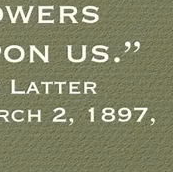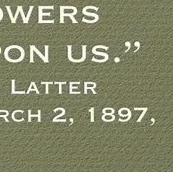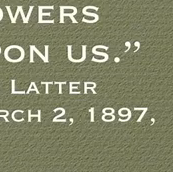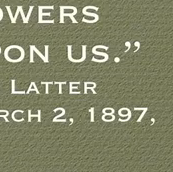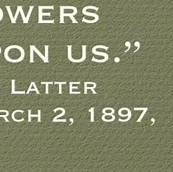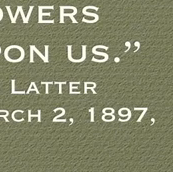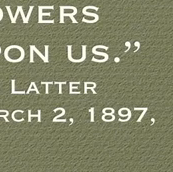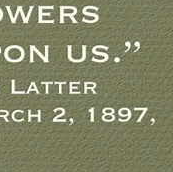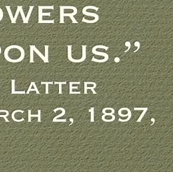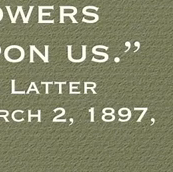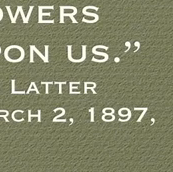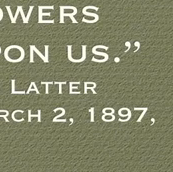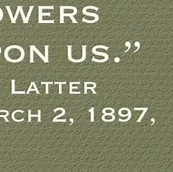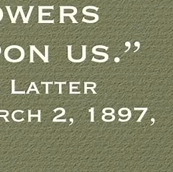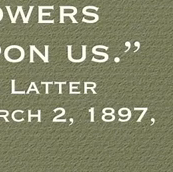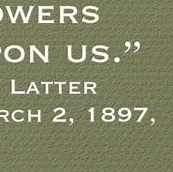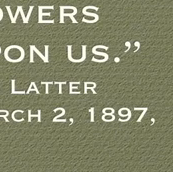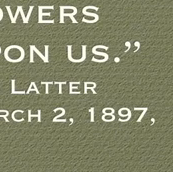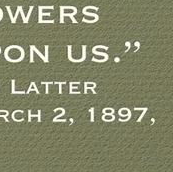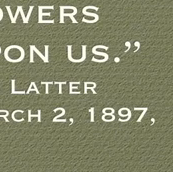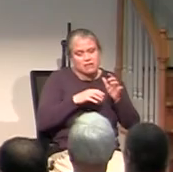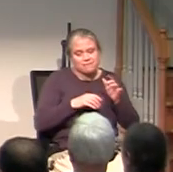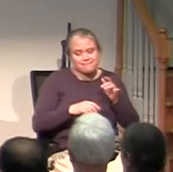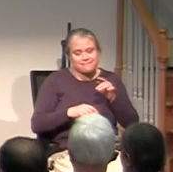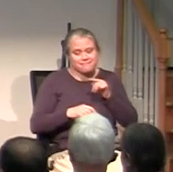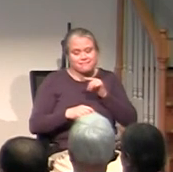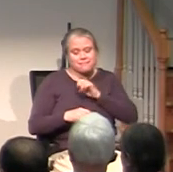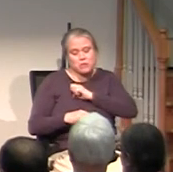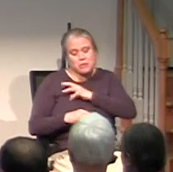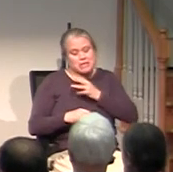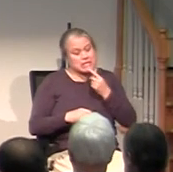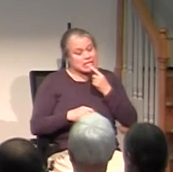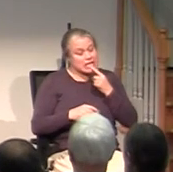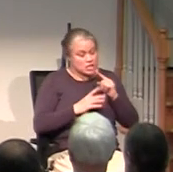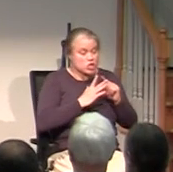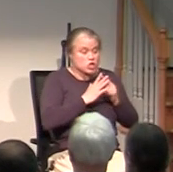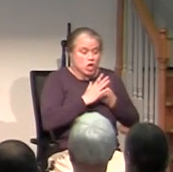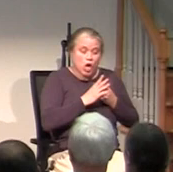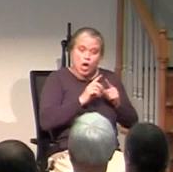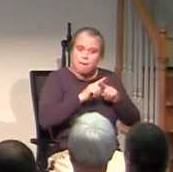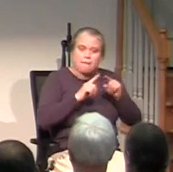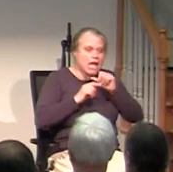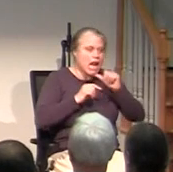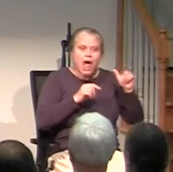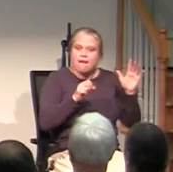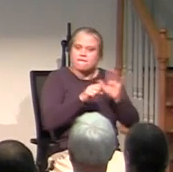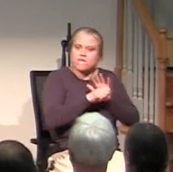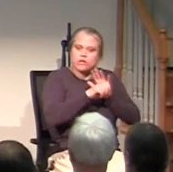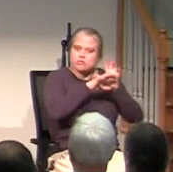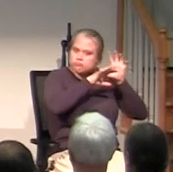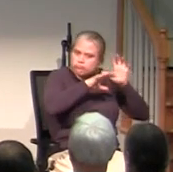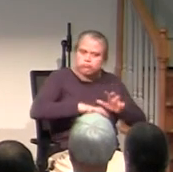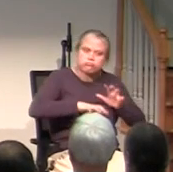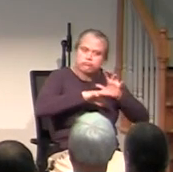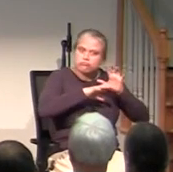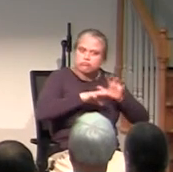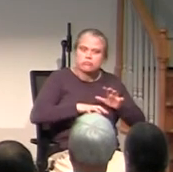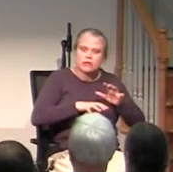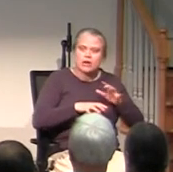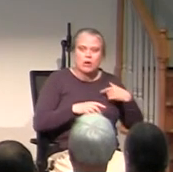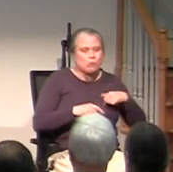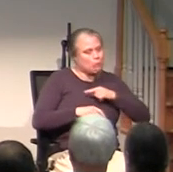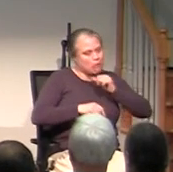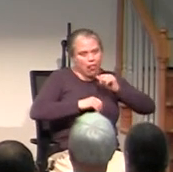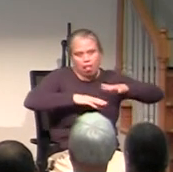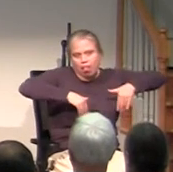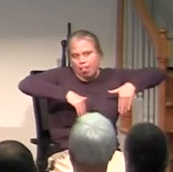So she's saying it started, but it's obvious from the previous statement it's not in its fullness. We need to be ready for this. But